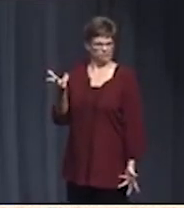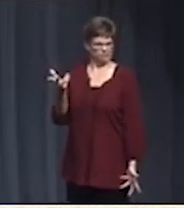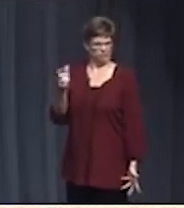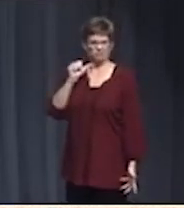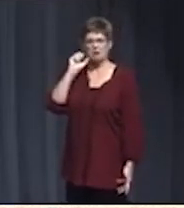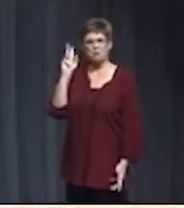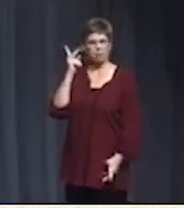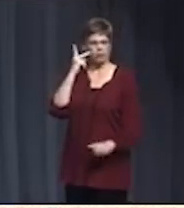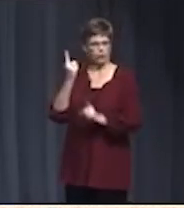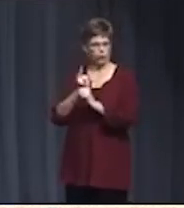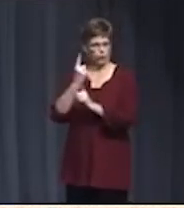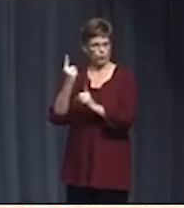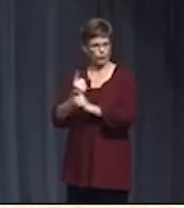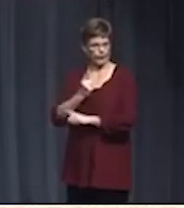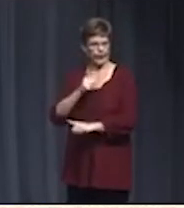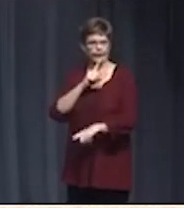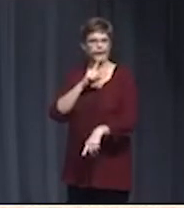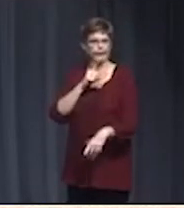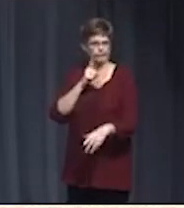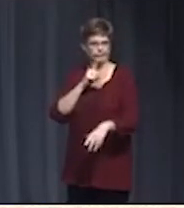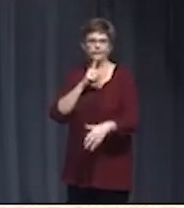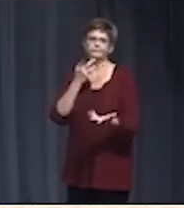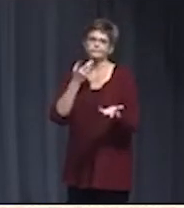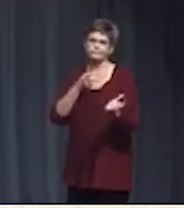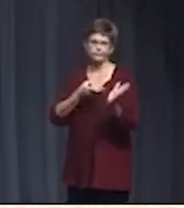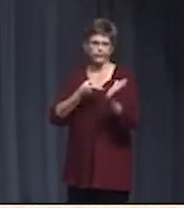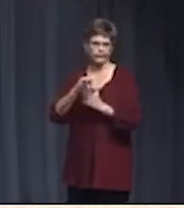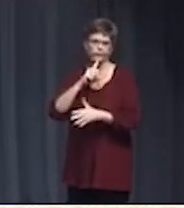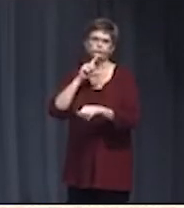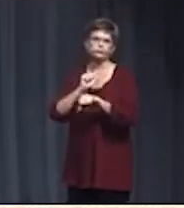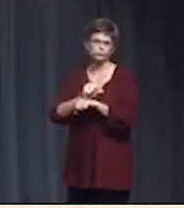politically correct, but it's true for most guys.